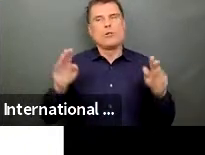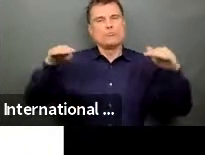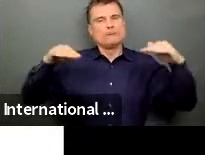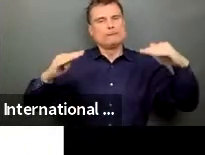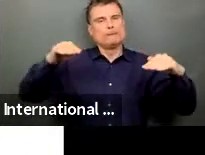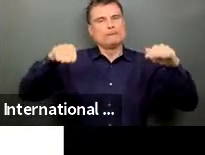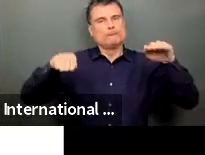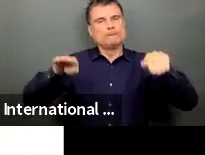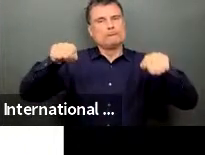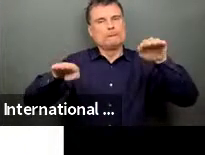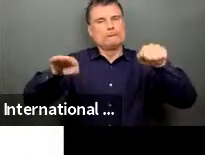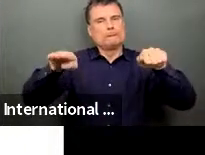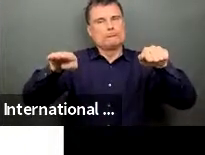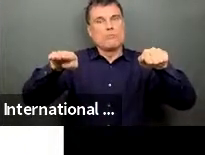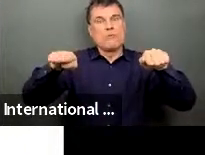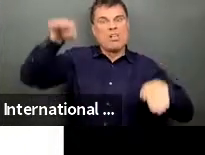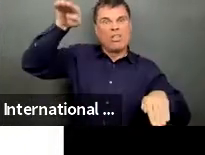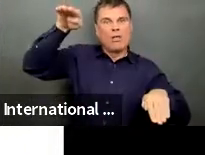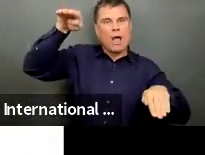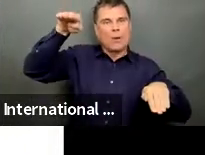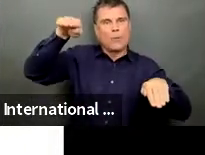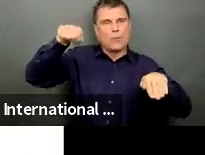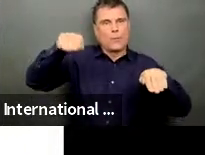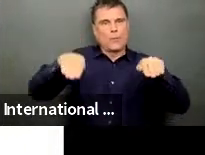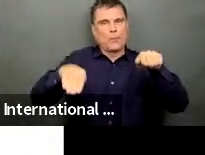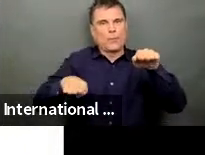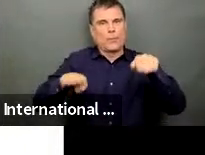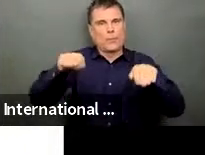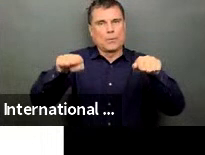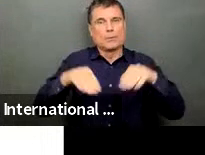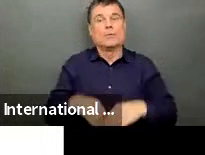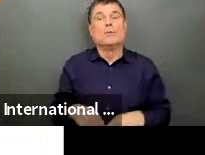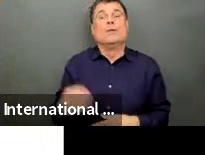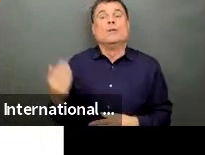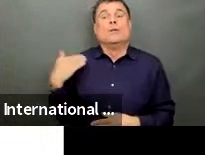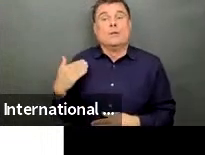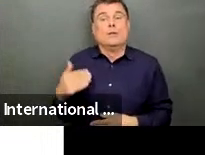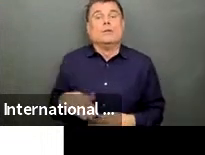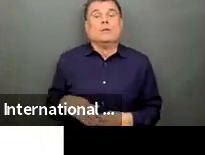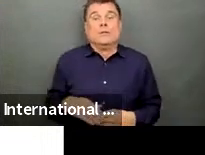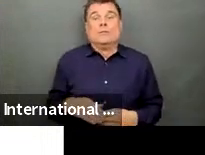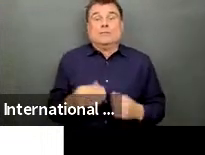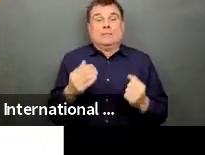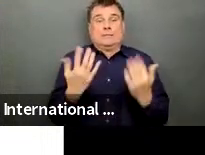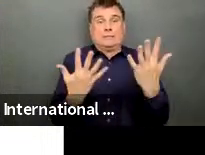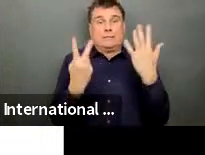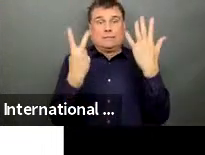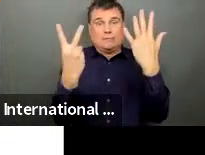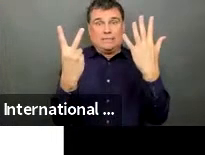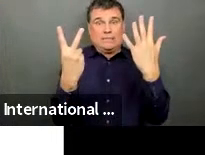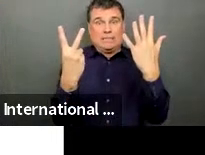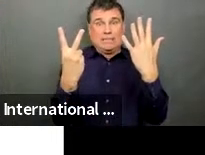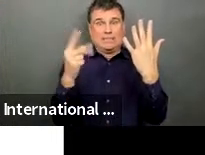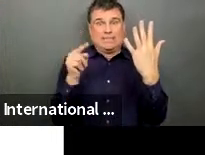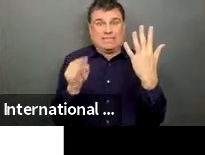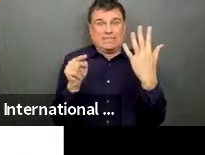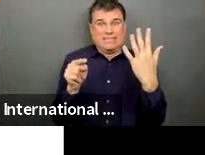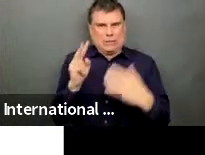2015, the SRB of even third-born children or later had shown in the normal range.